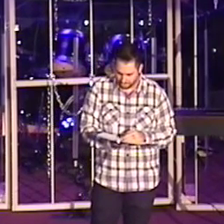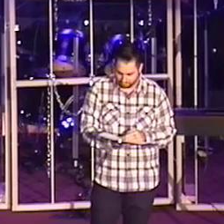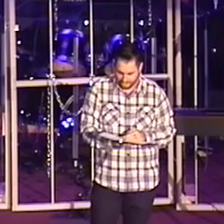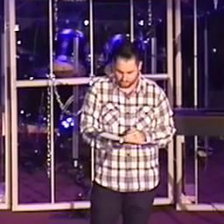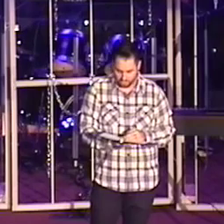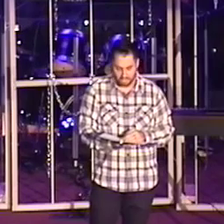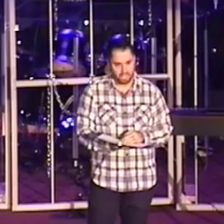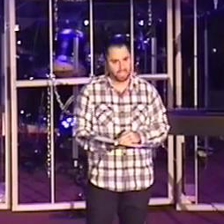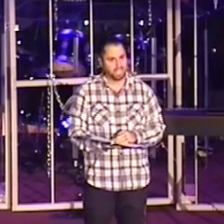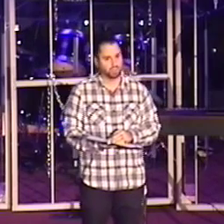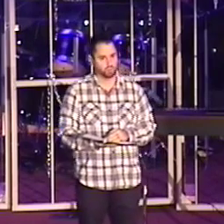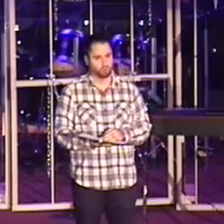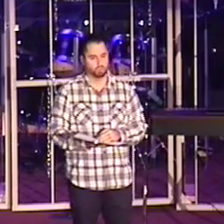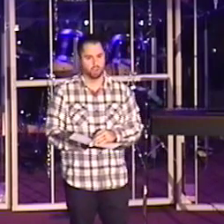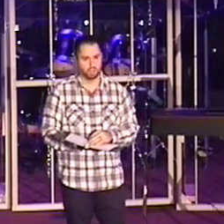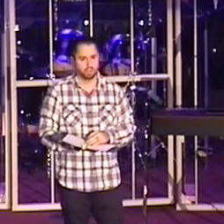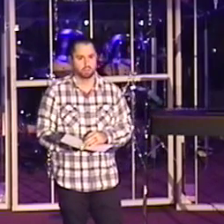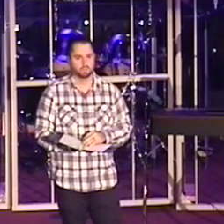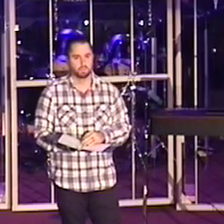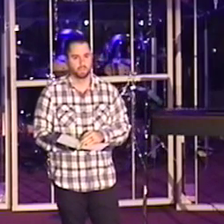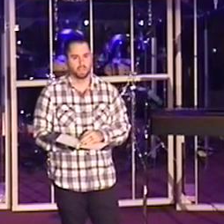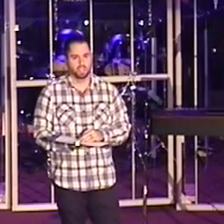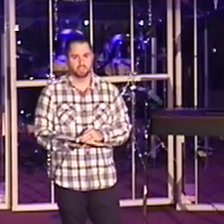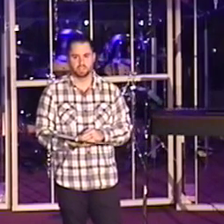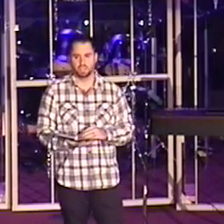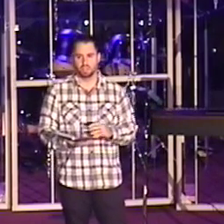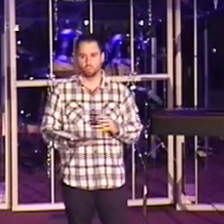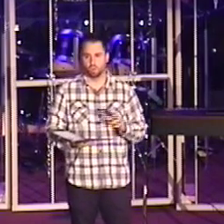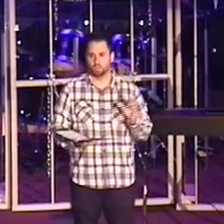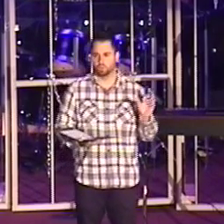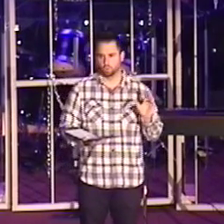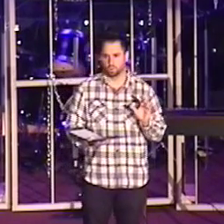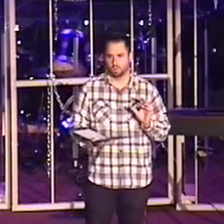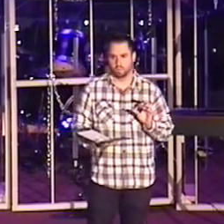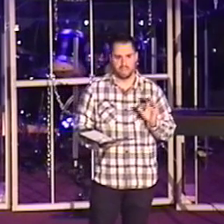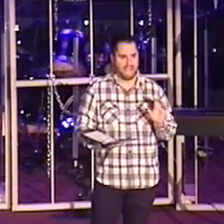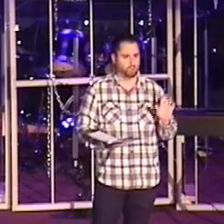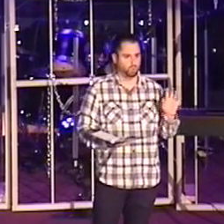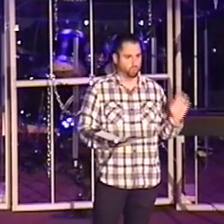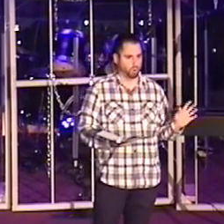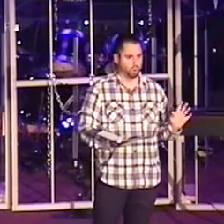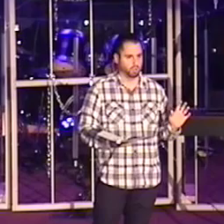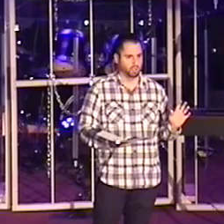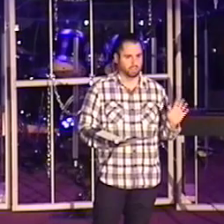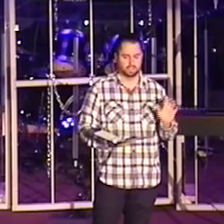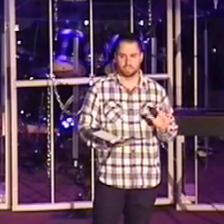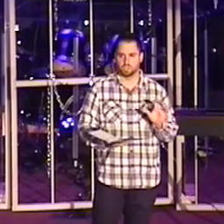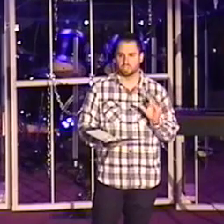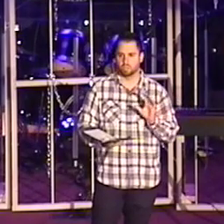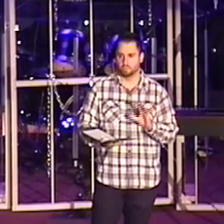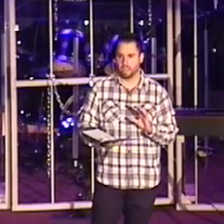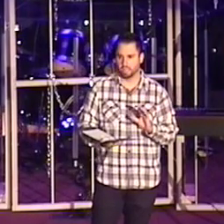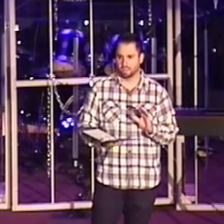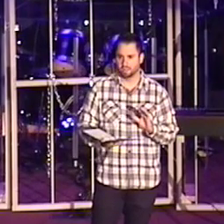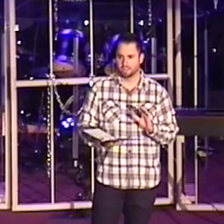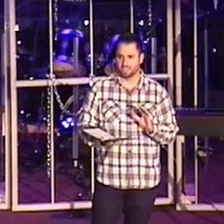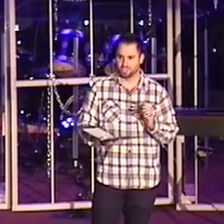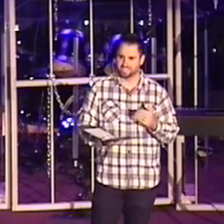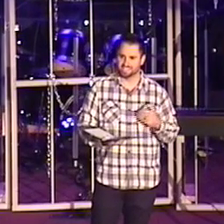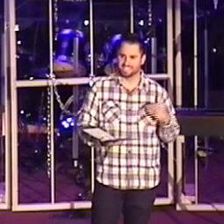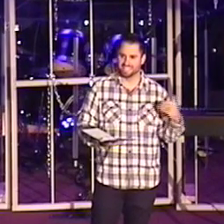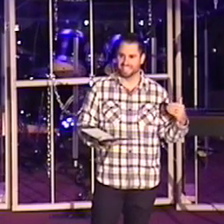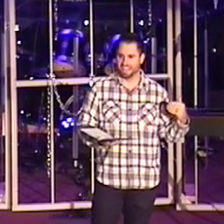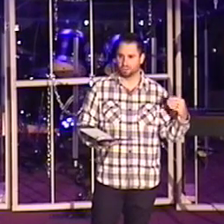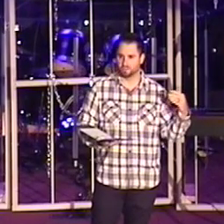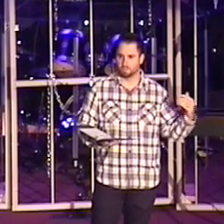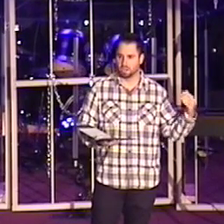in quiet fashion and eat their own bread." You see, what you do and how you work and the decisions that you make, as you can